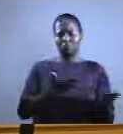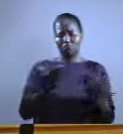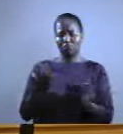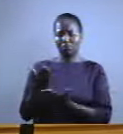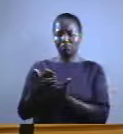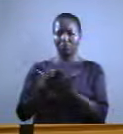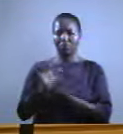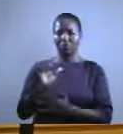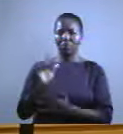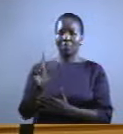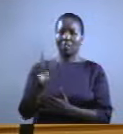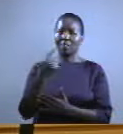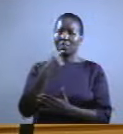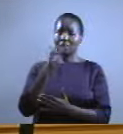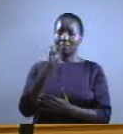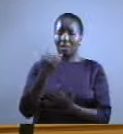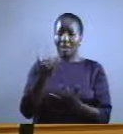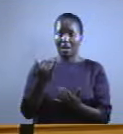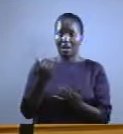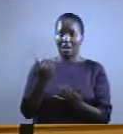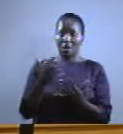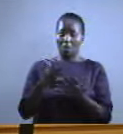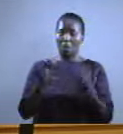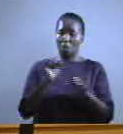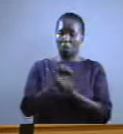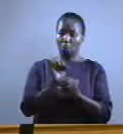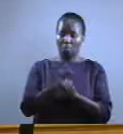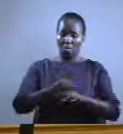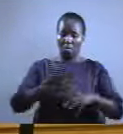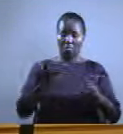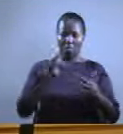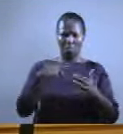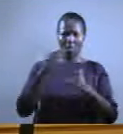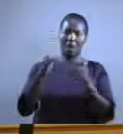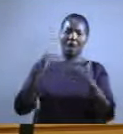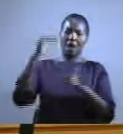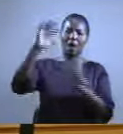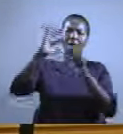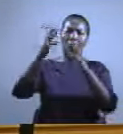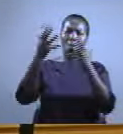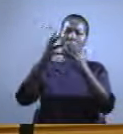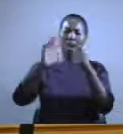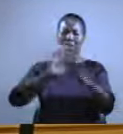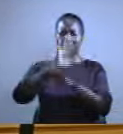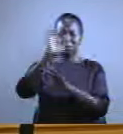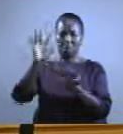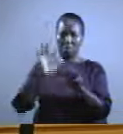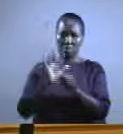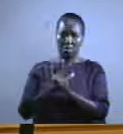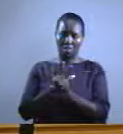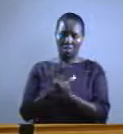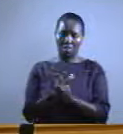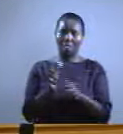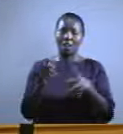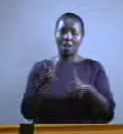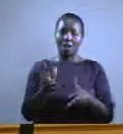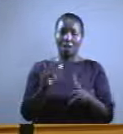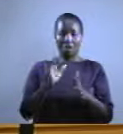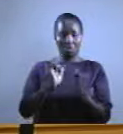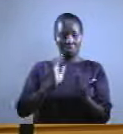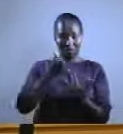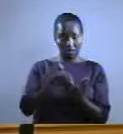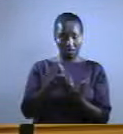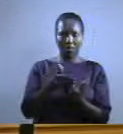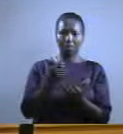we currently have some of the highest rates of unemployment in the world. This intervention is therefore wholly welcomed